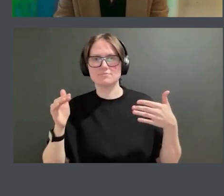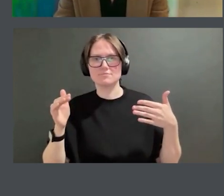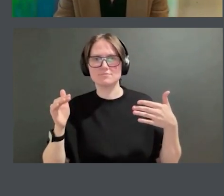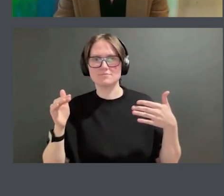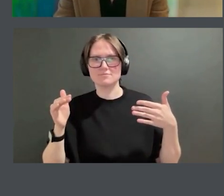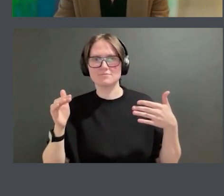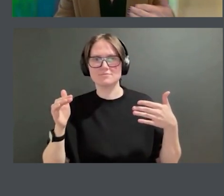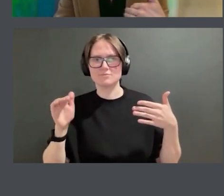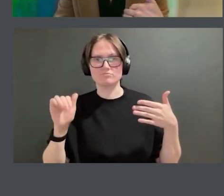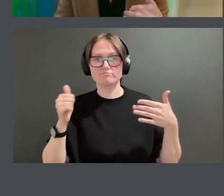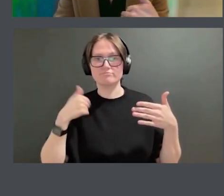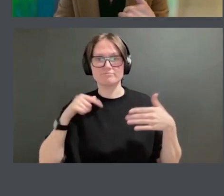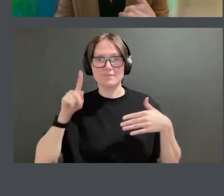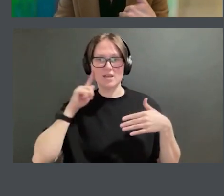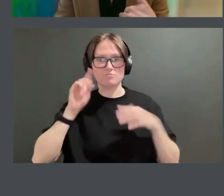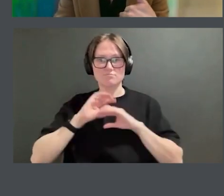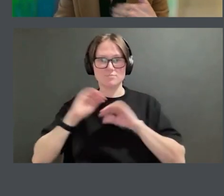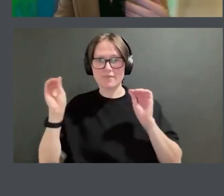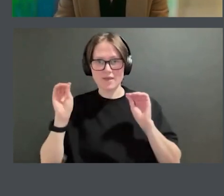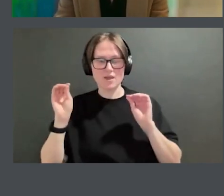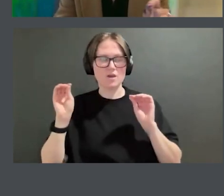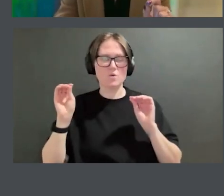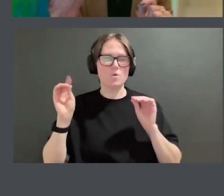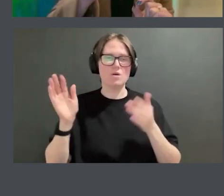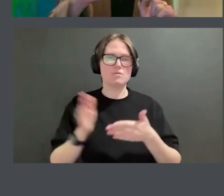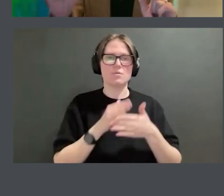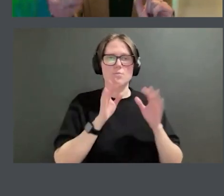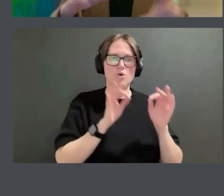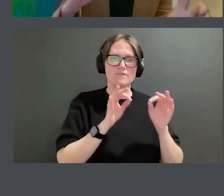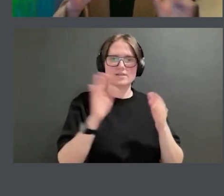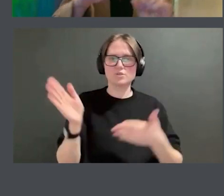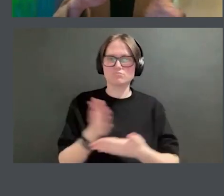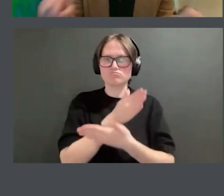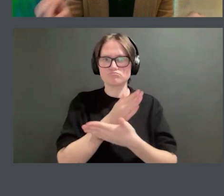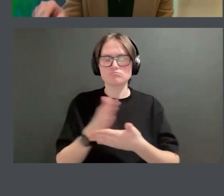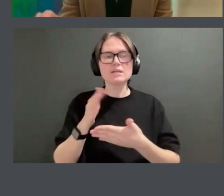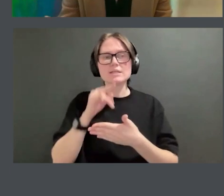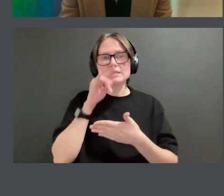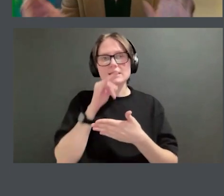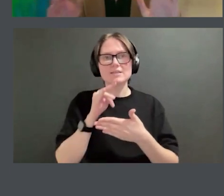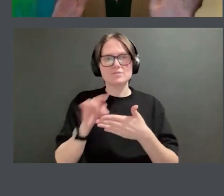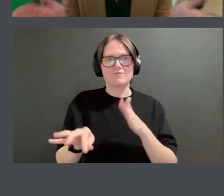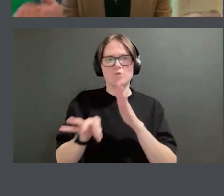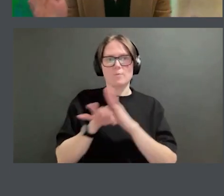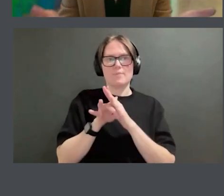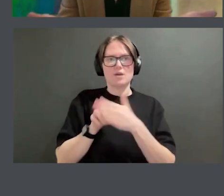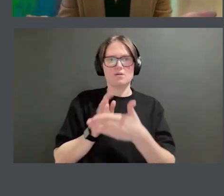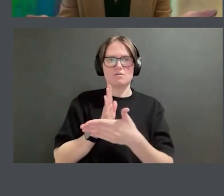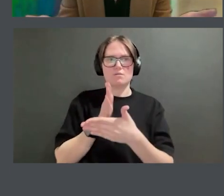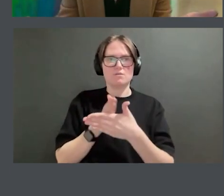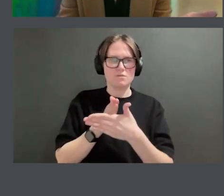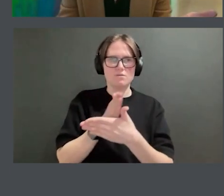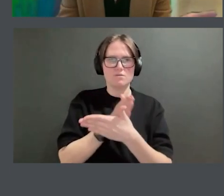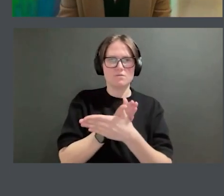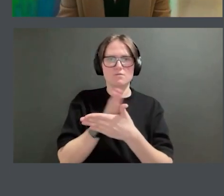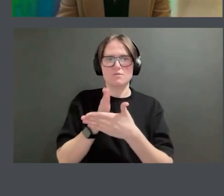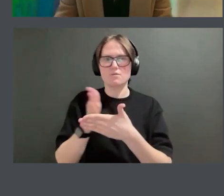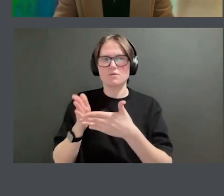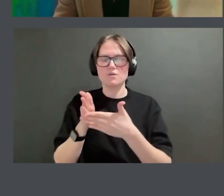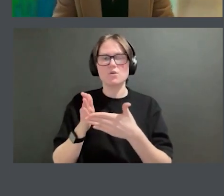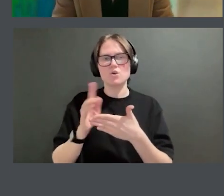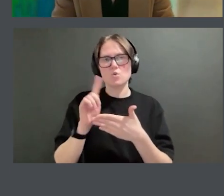so I can't hear anything at all, or I can hear perfectly. And kids are supposed to choose on the sliding scale how they are doing in a